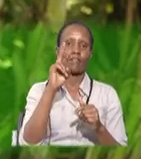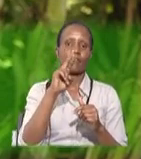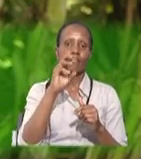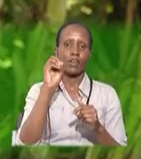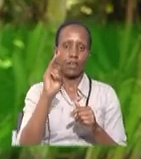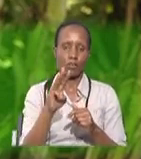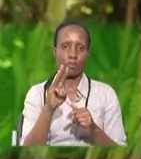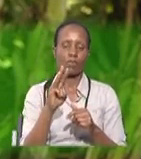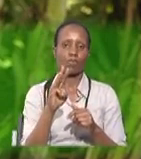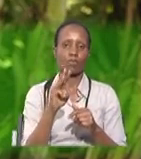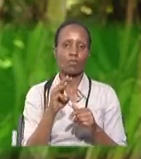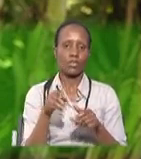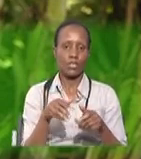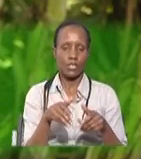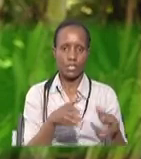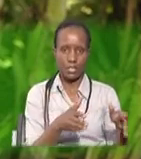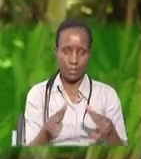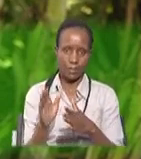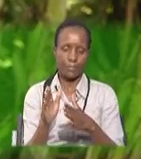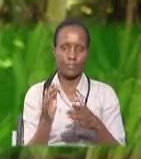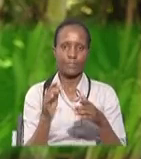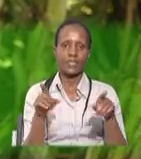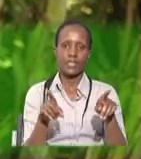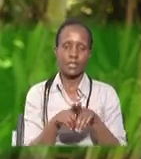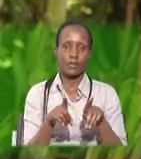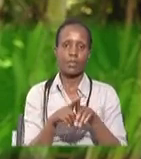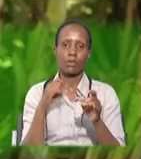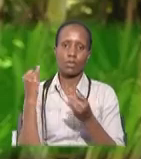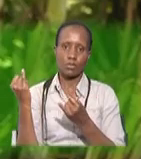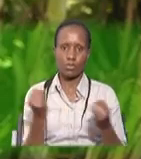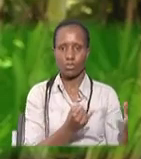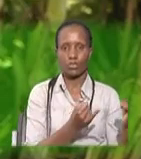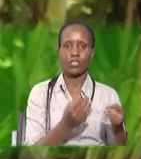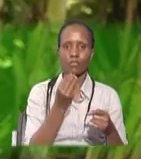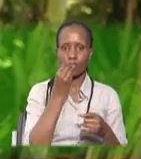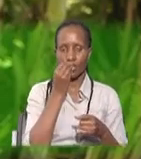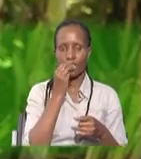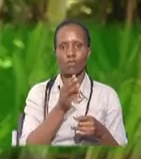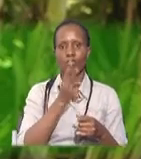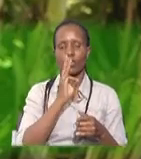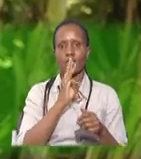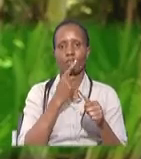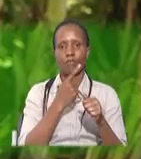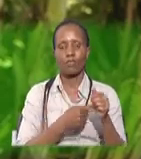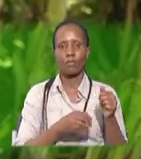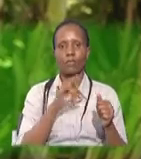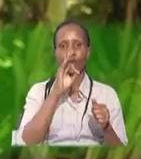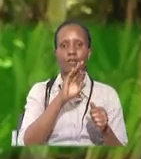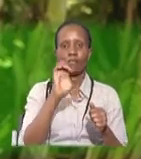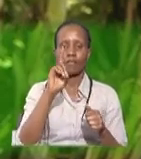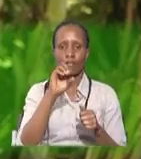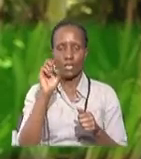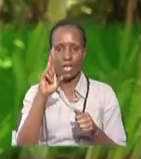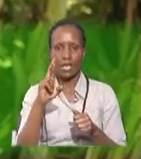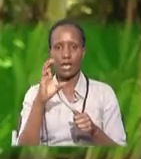furrow irrigation system, and also we introduced feeding of the water from the